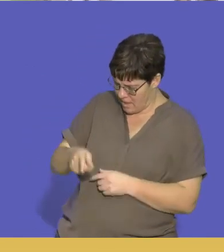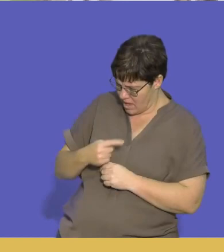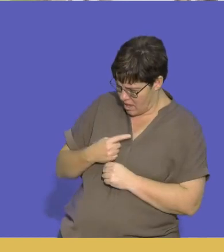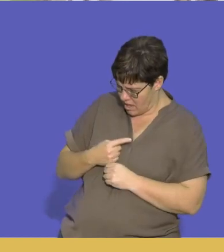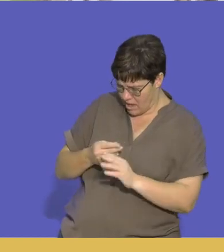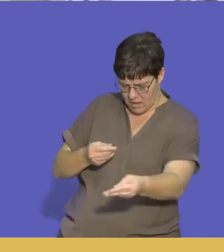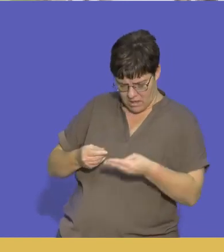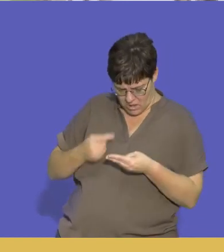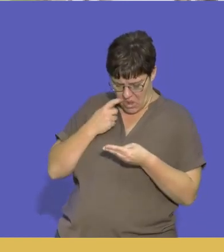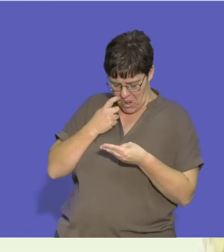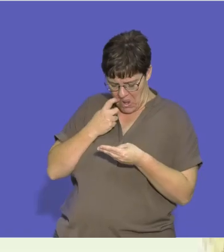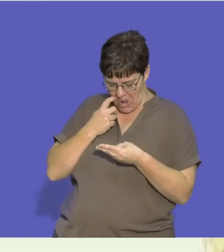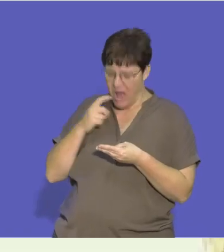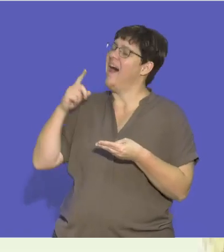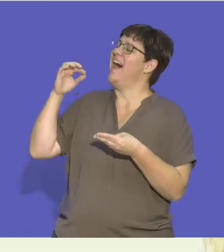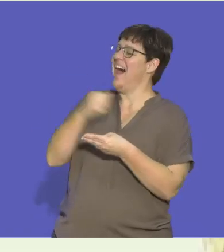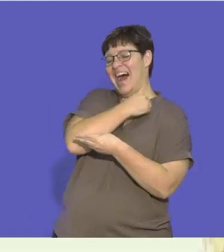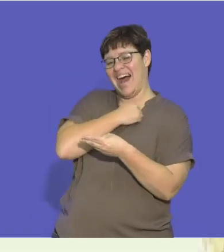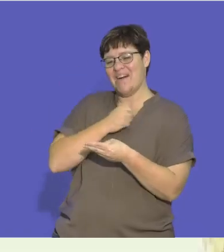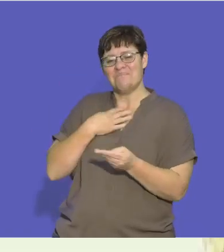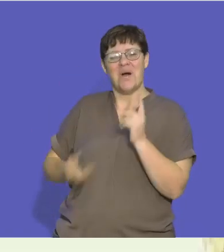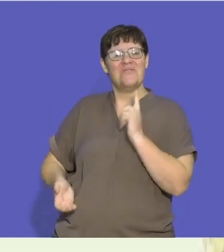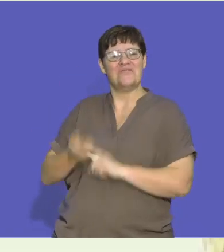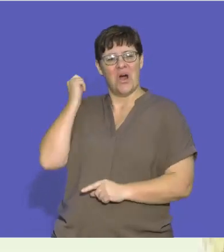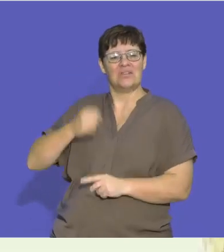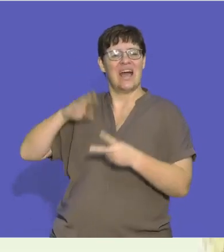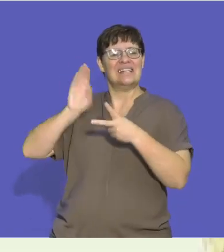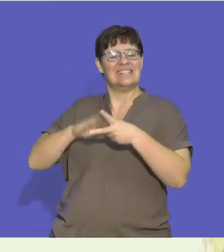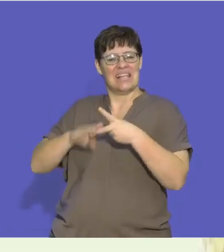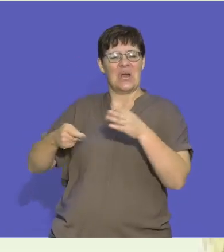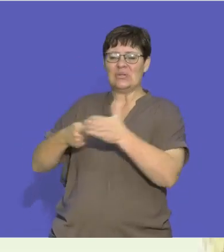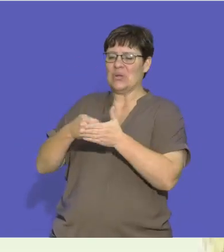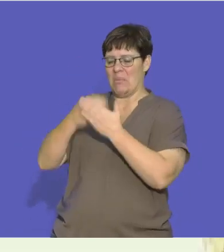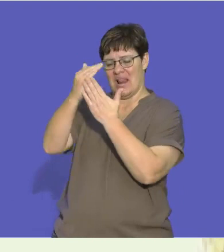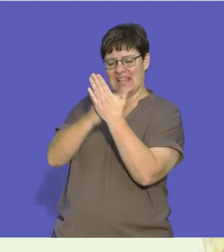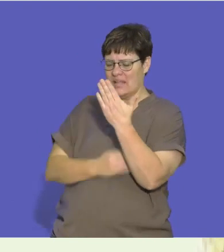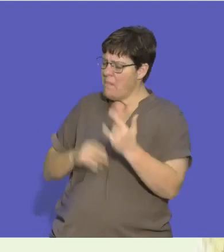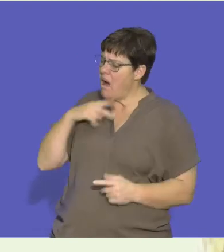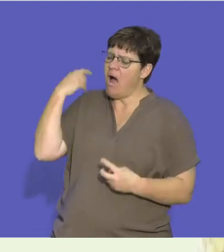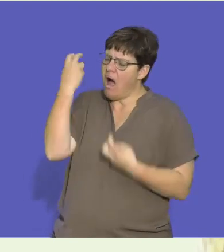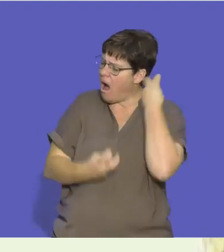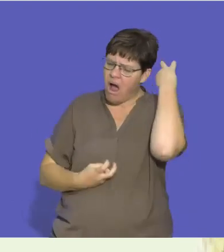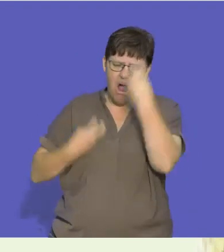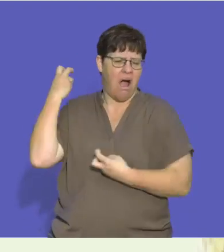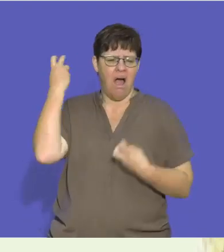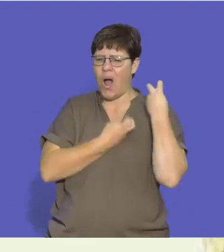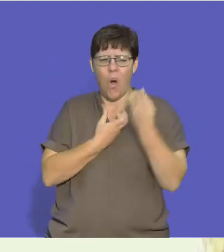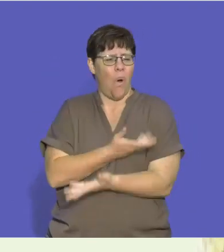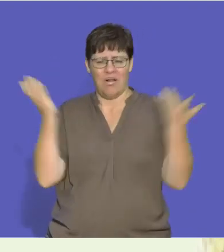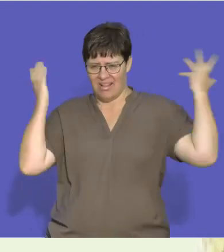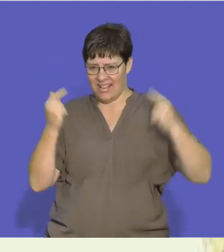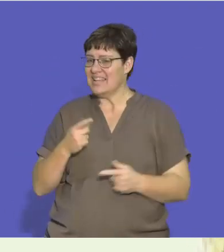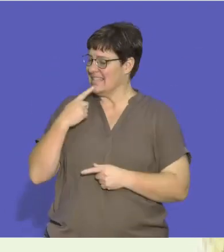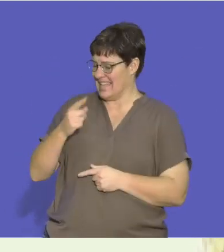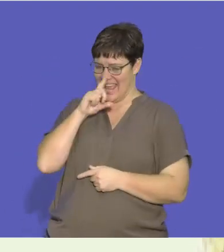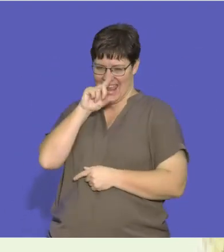paper and she took it. Oh, you found my second shopping list. I've been looking for it everywhere,